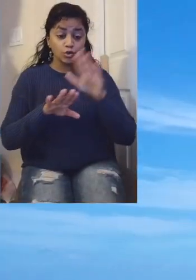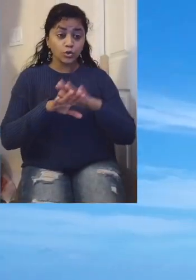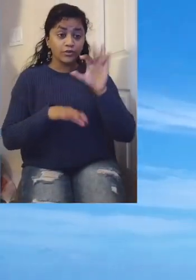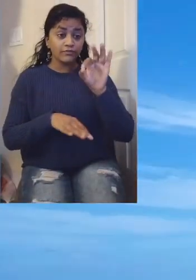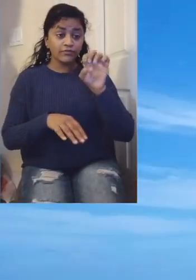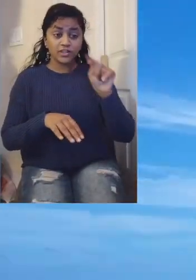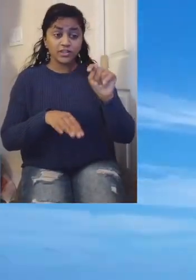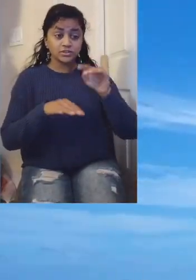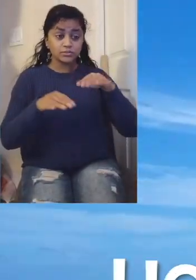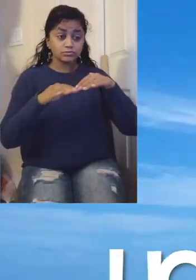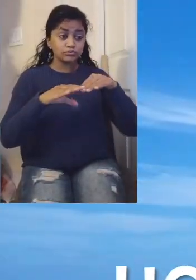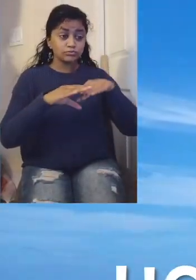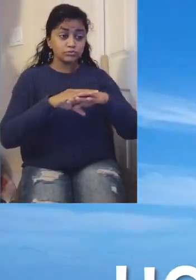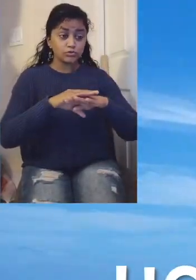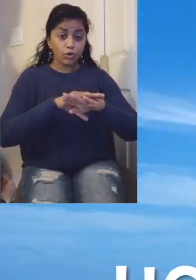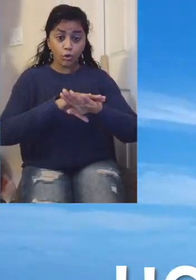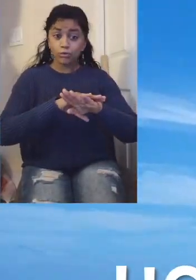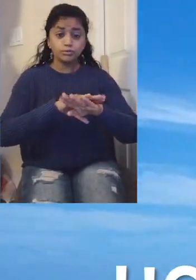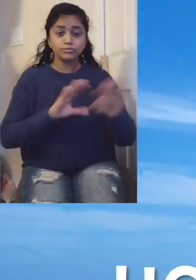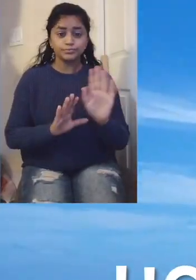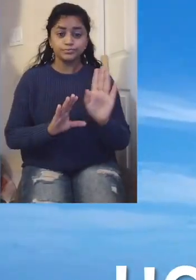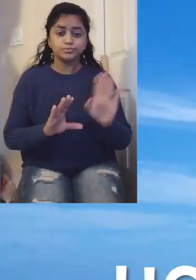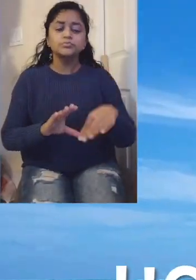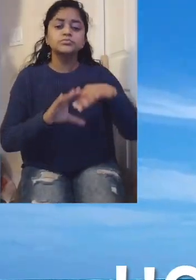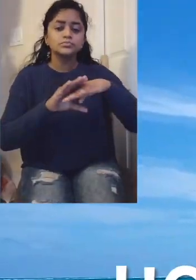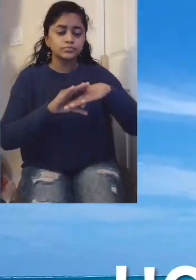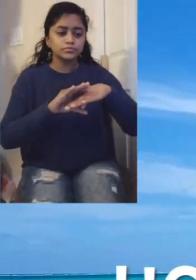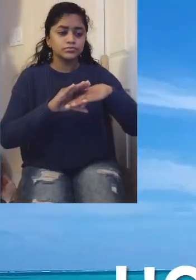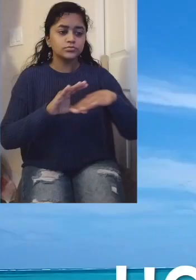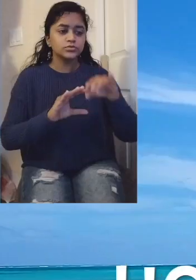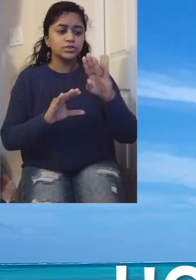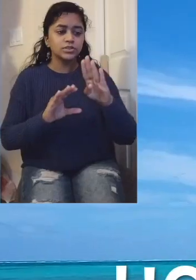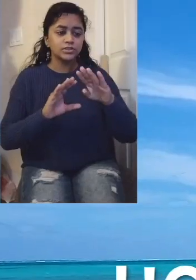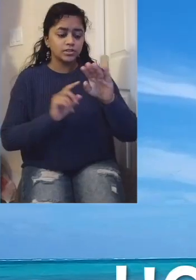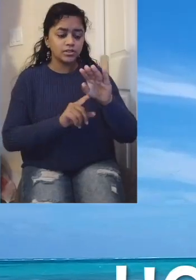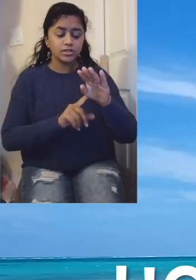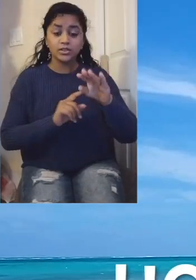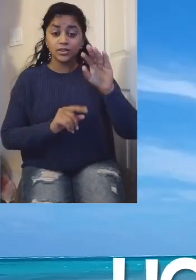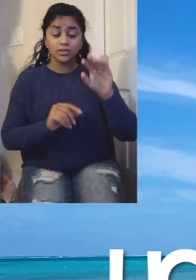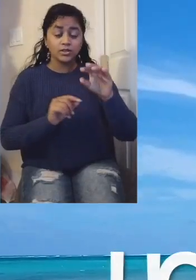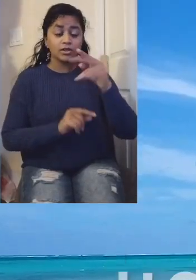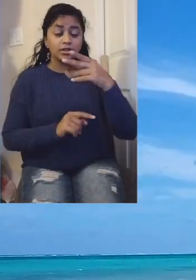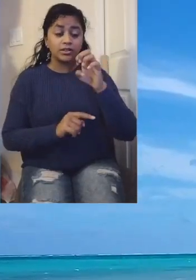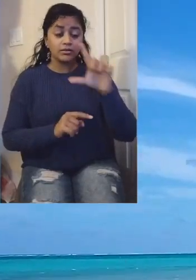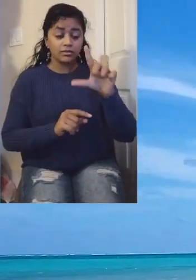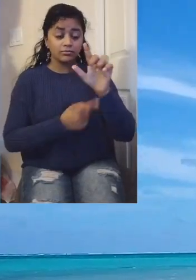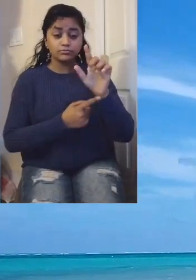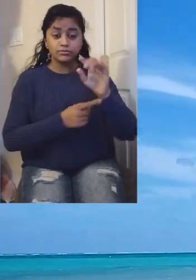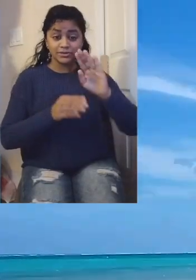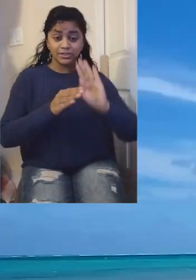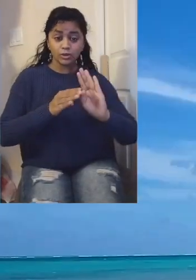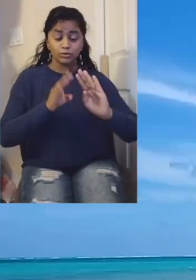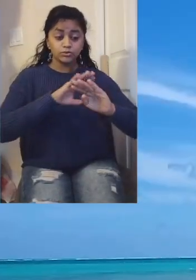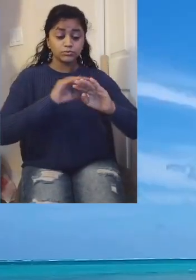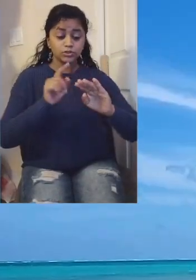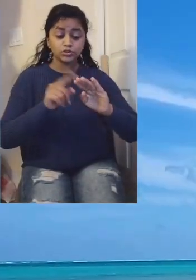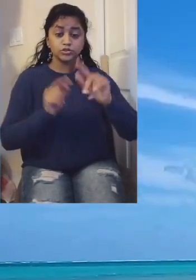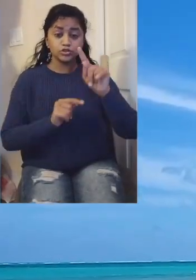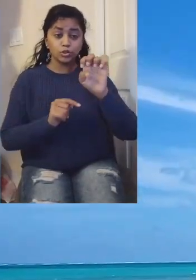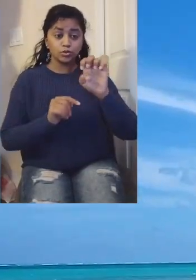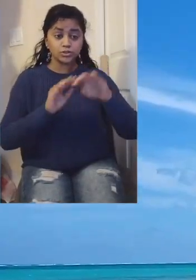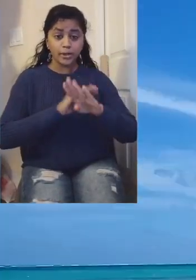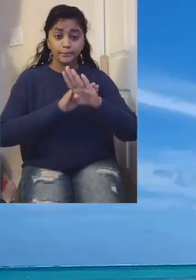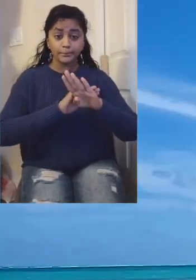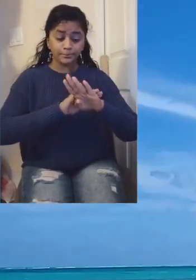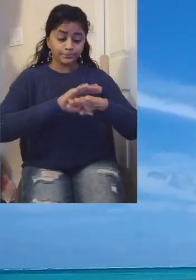So with your feet, you never want to put them all the way in. You have it perfect like that, and then you want your heels down, toes up, just like that, okay? You